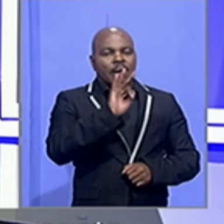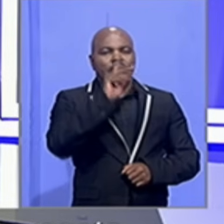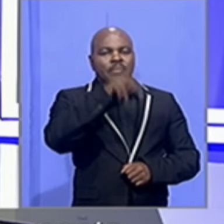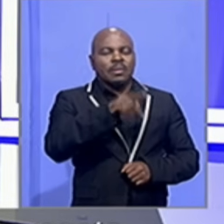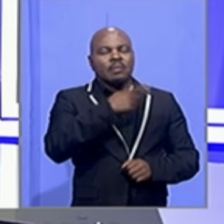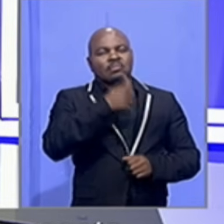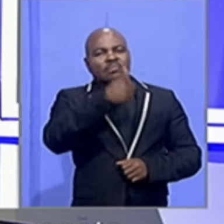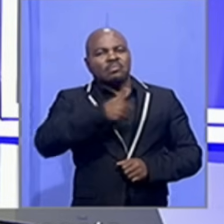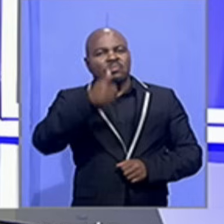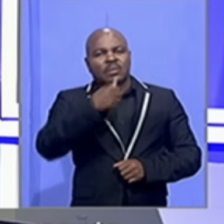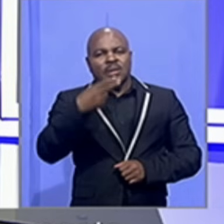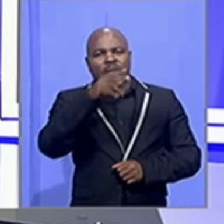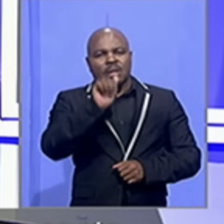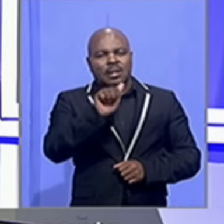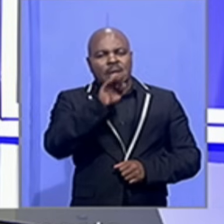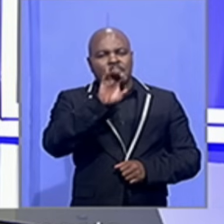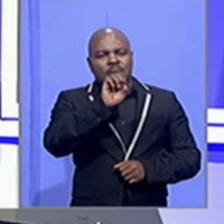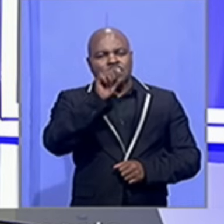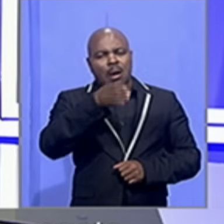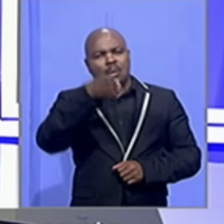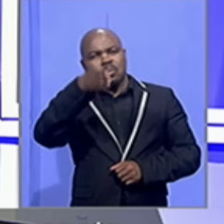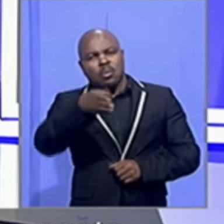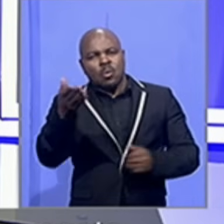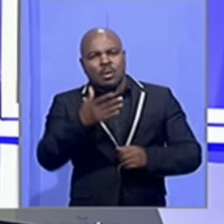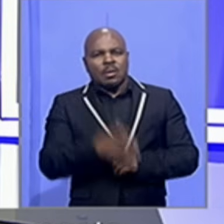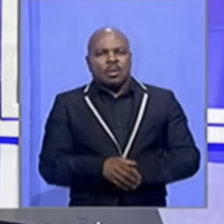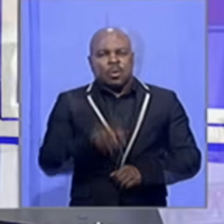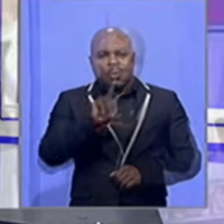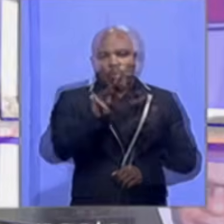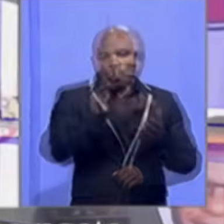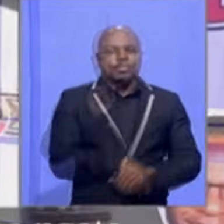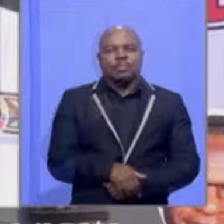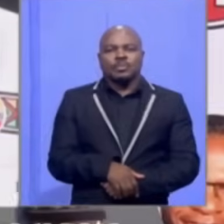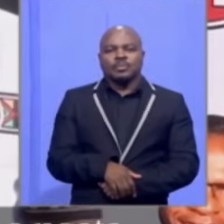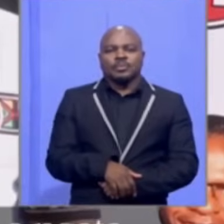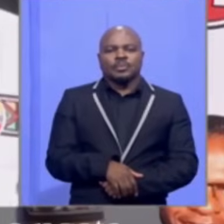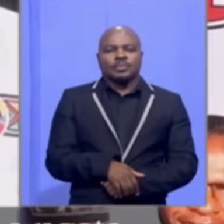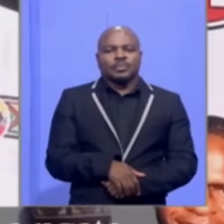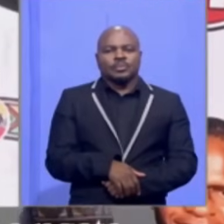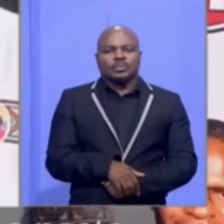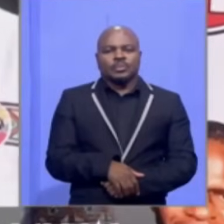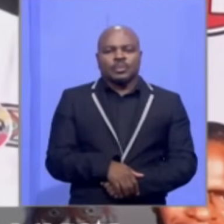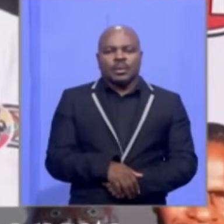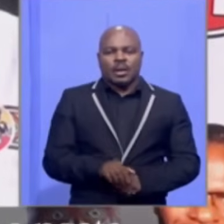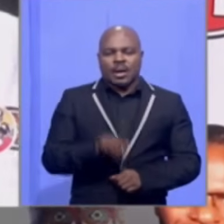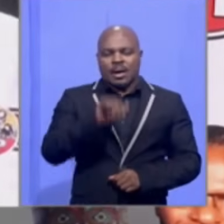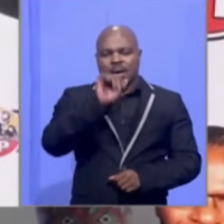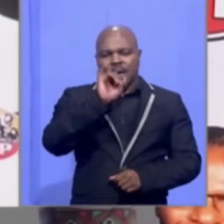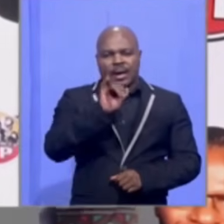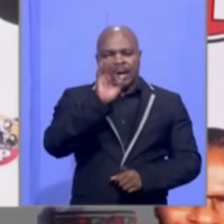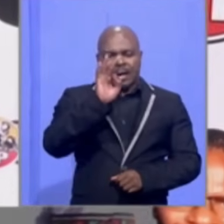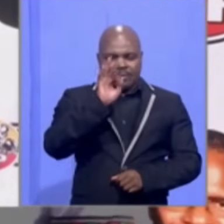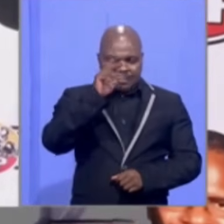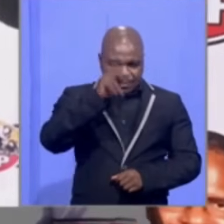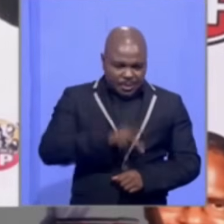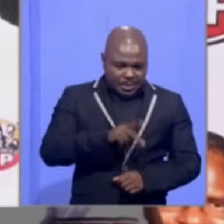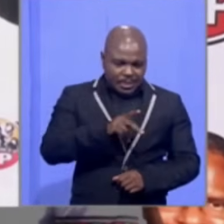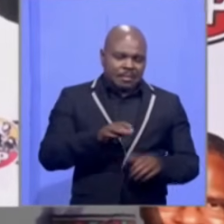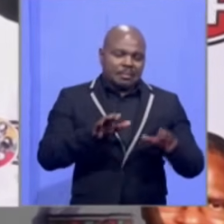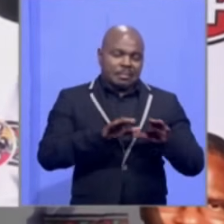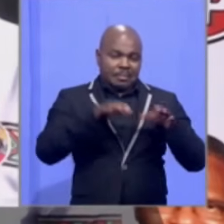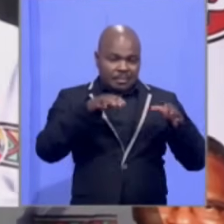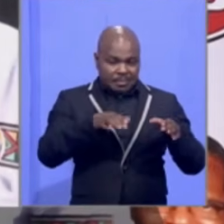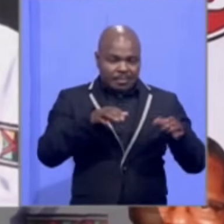tsholong la mogalaong ka tshietso a le maphumulo haufi le kwa Dukuza. The IFP has taken